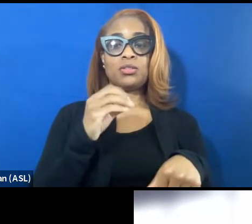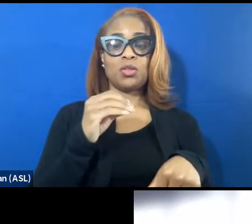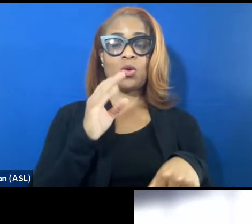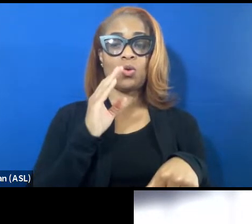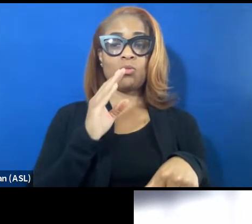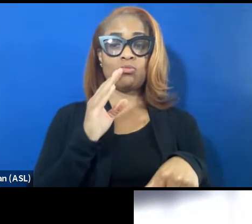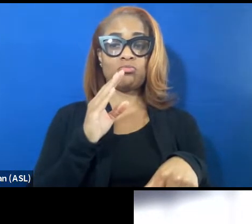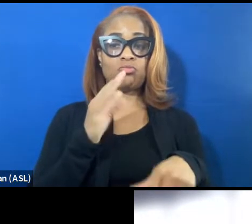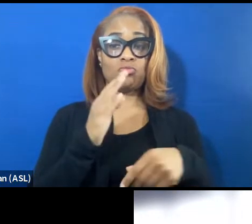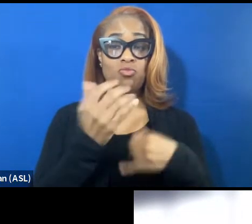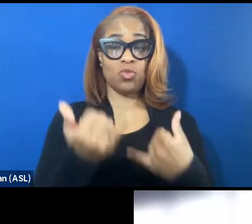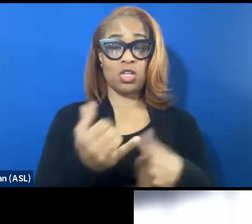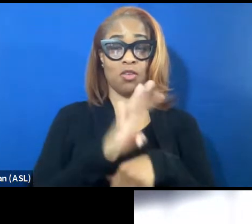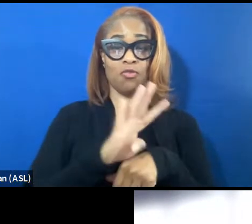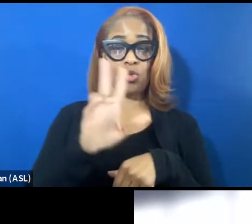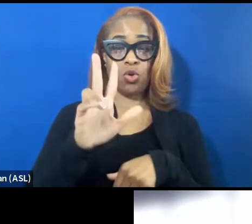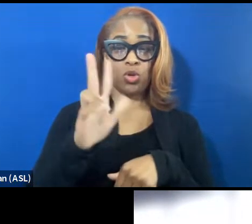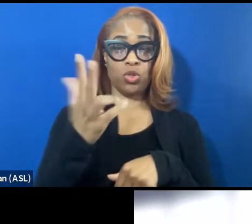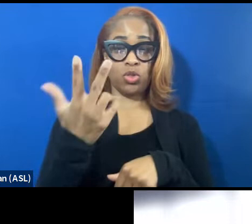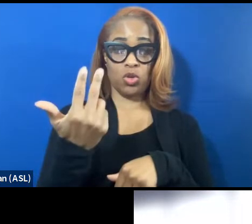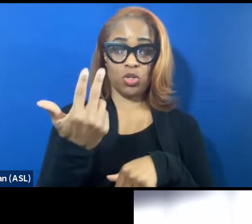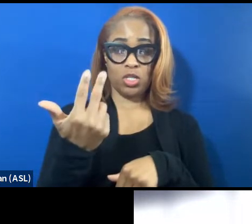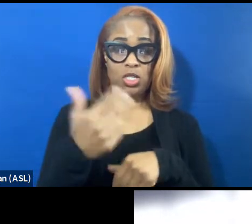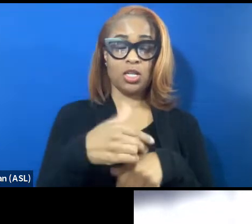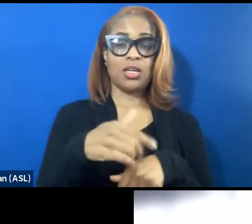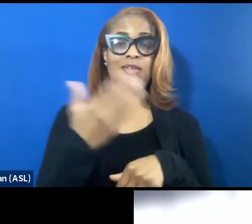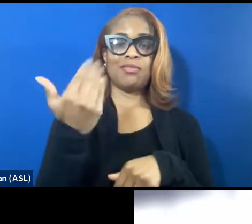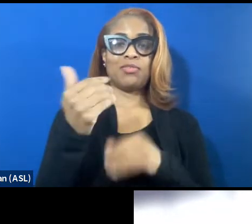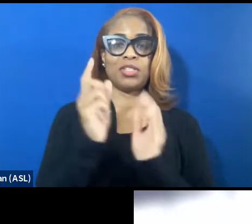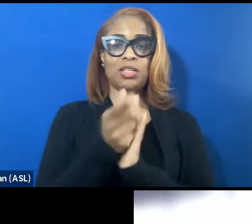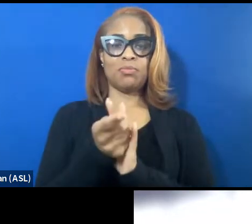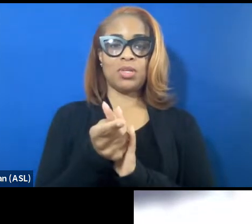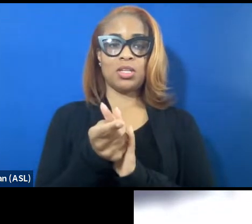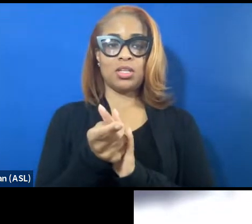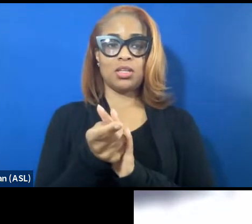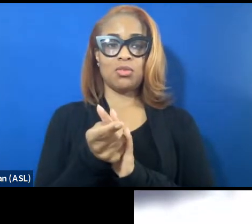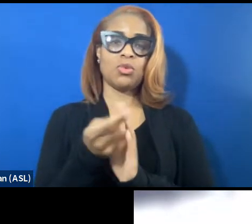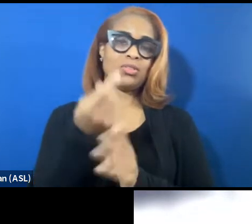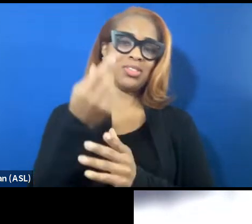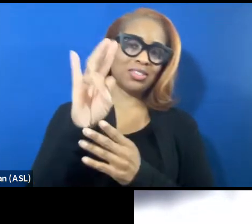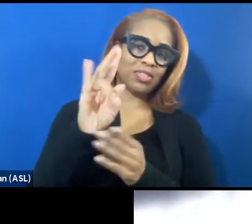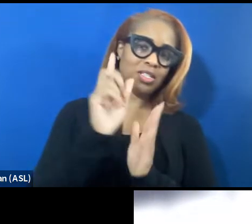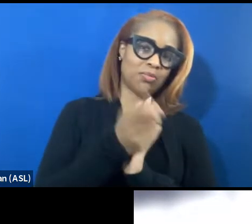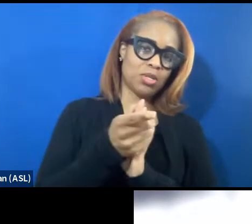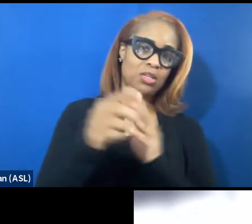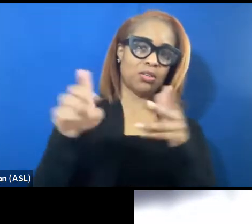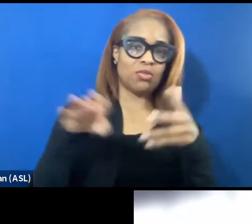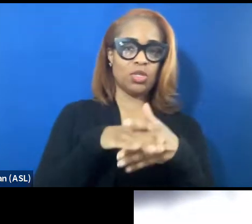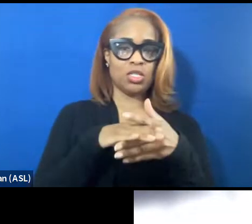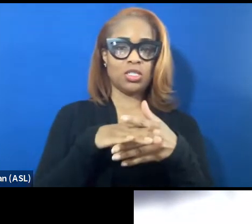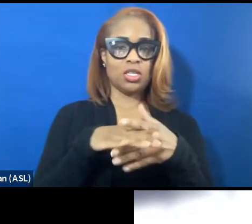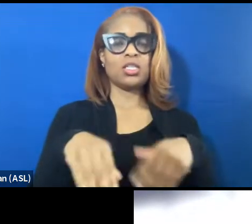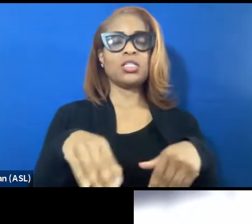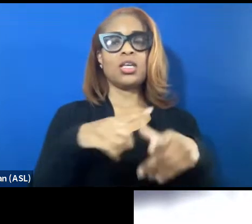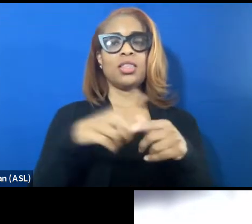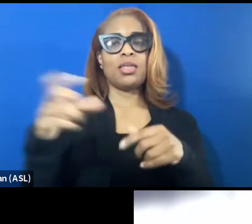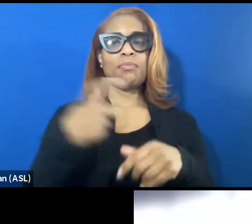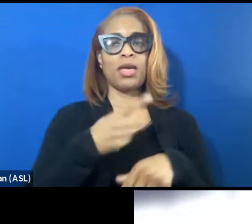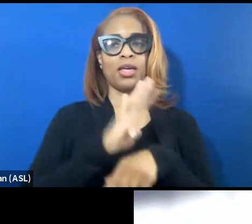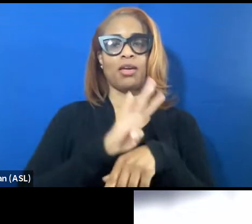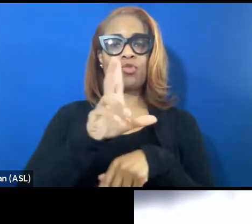recess it is 4 13 we will take a 15 minute or 17 minute recess and we will return at 4